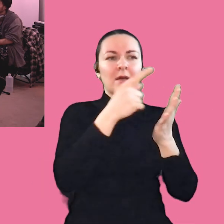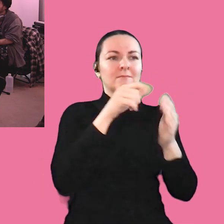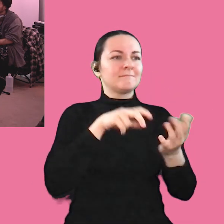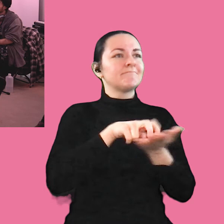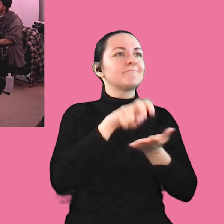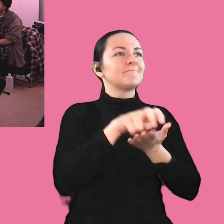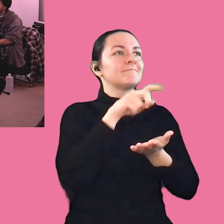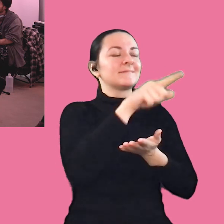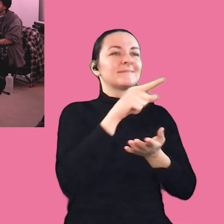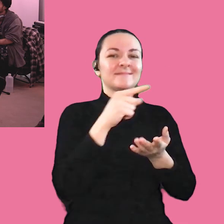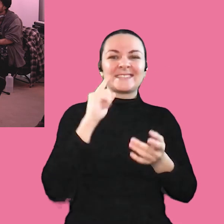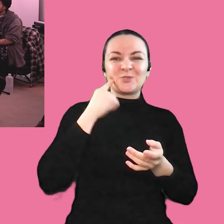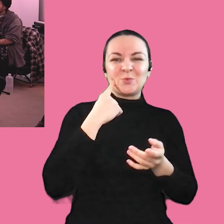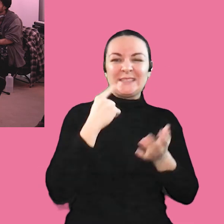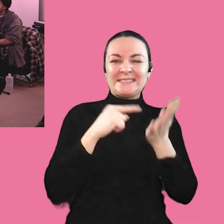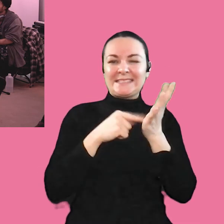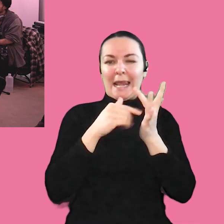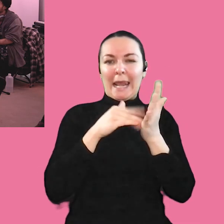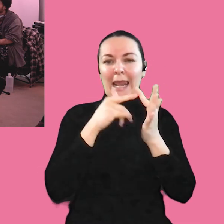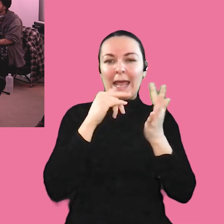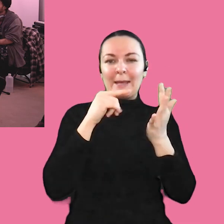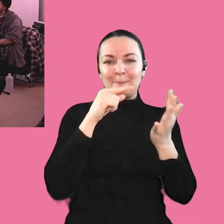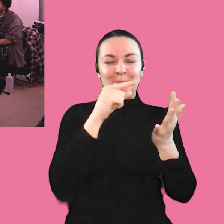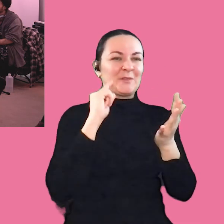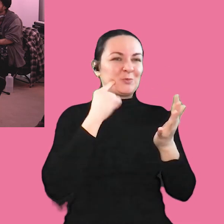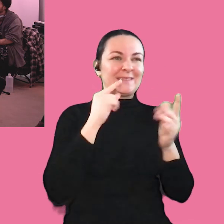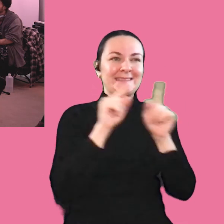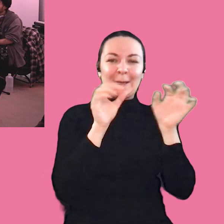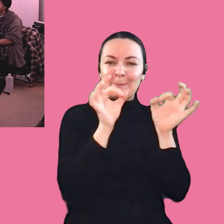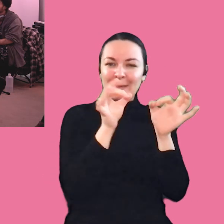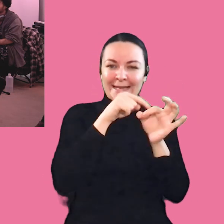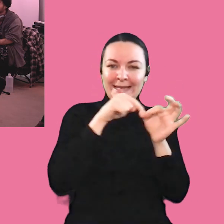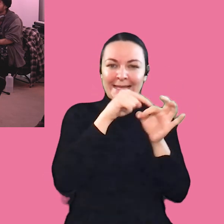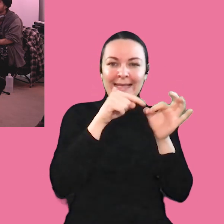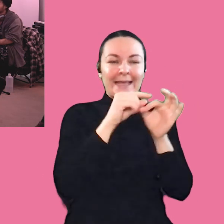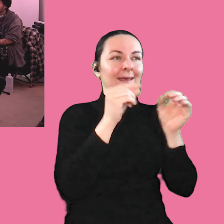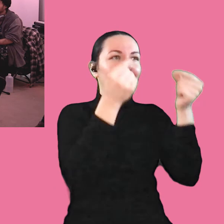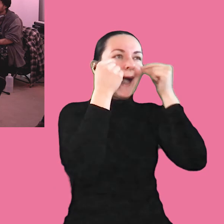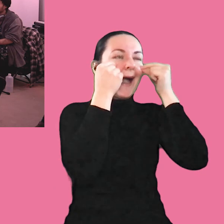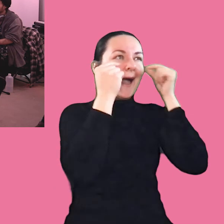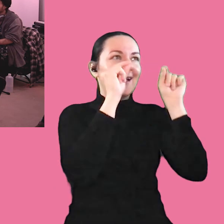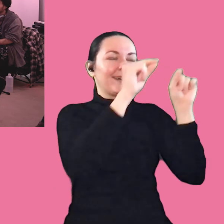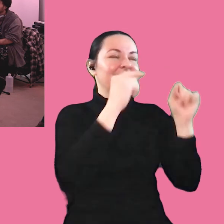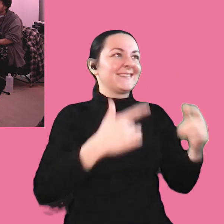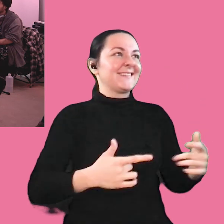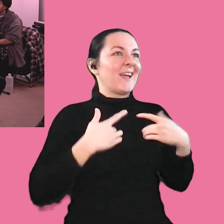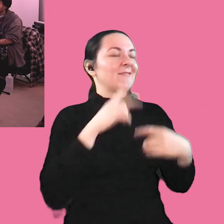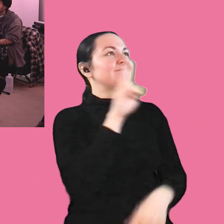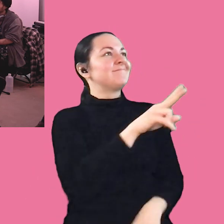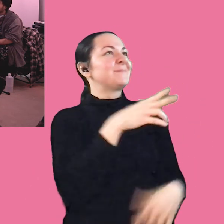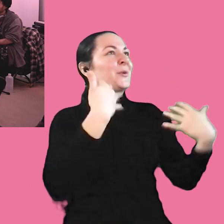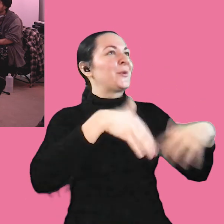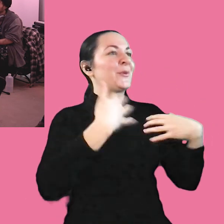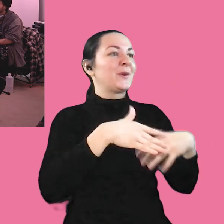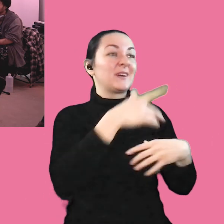what they called the sweets. They used to put like lime sweets over his eyes, like pennies, all these strange things. I remember finding it incredible, and it was all just taken away